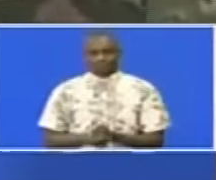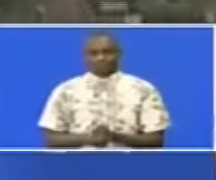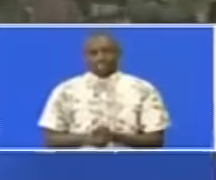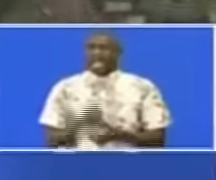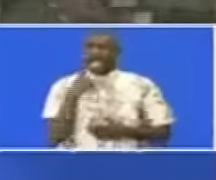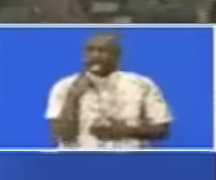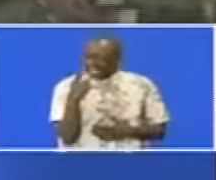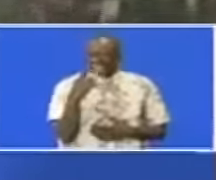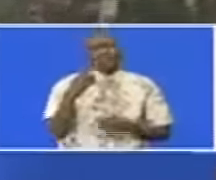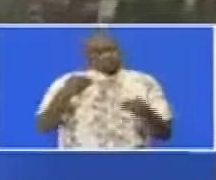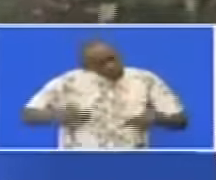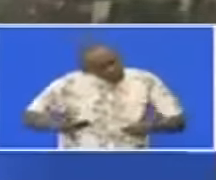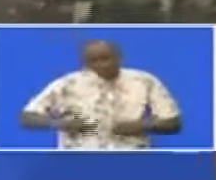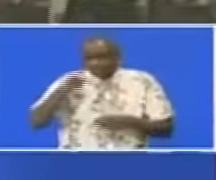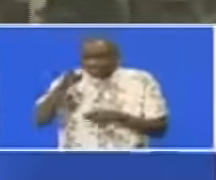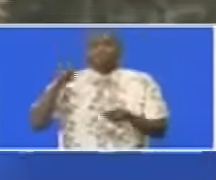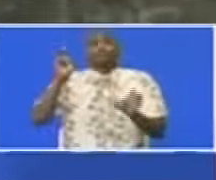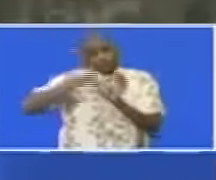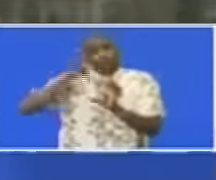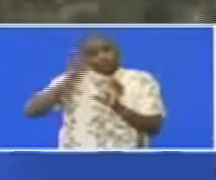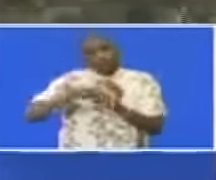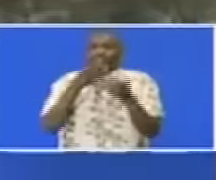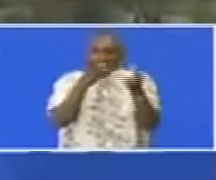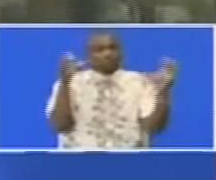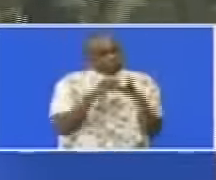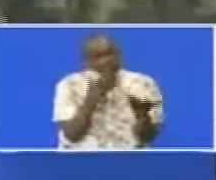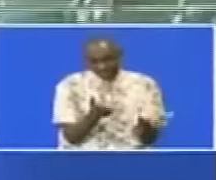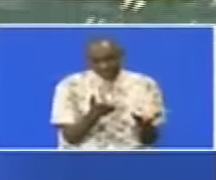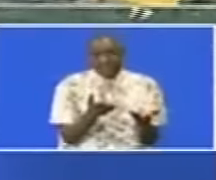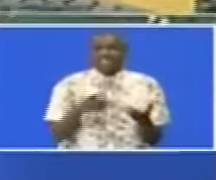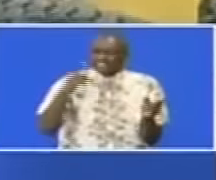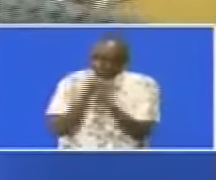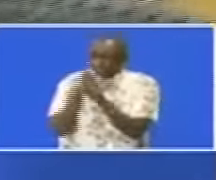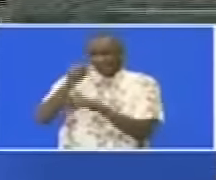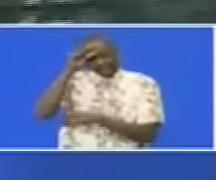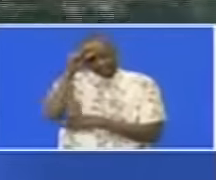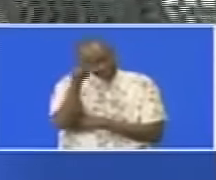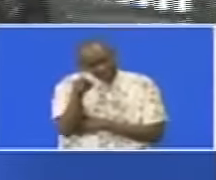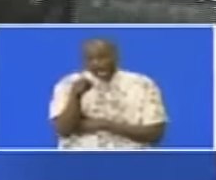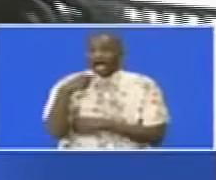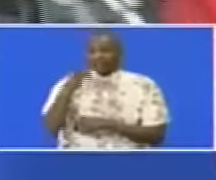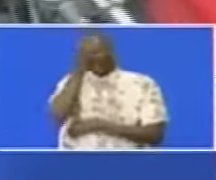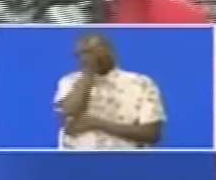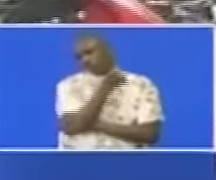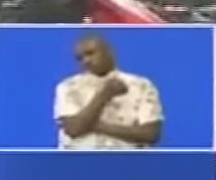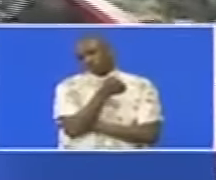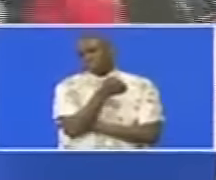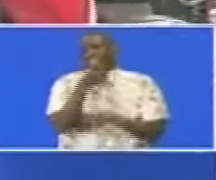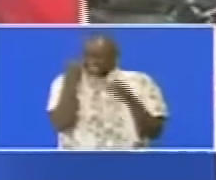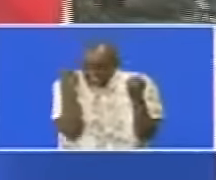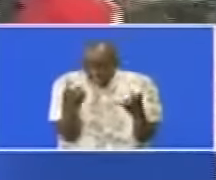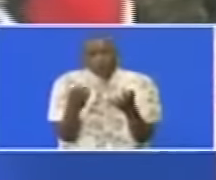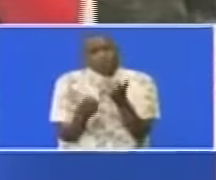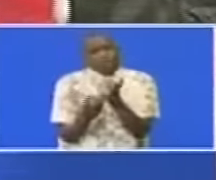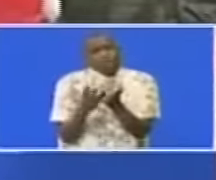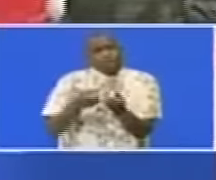Hundreds of youth, in fact thousands, have already been radicalized as successive governments look the other way. The numbers rapidly